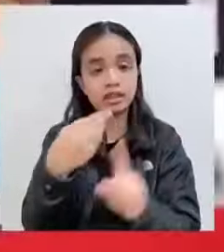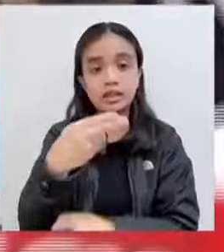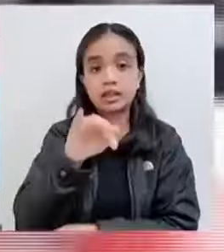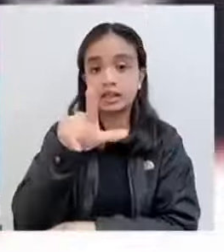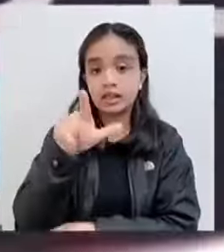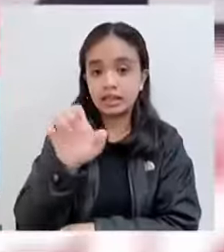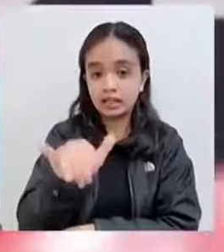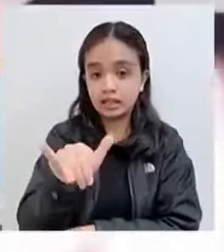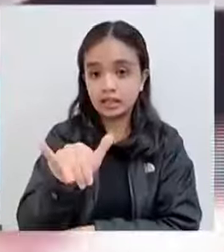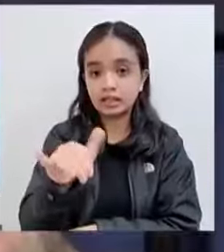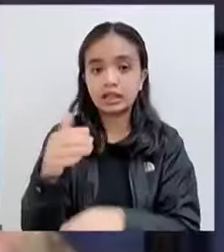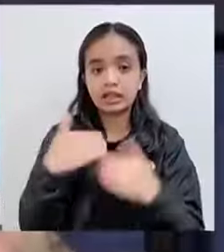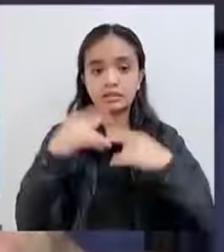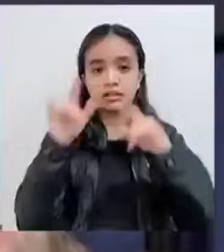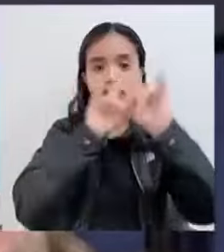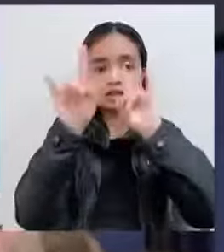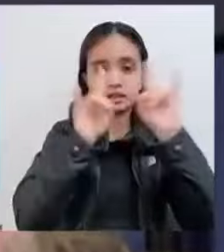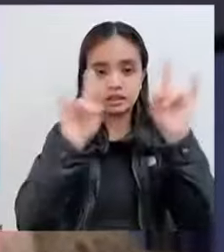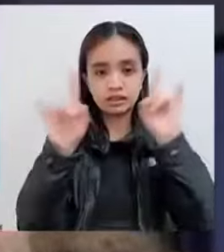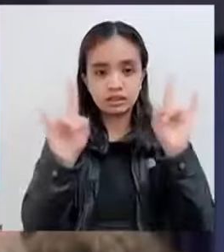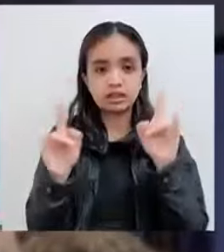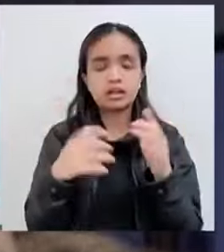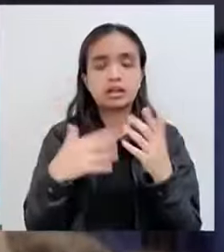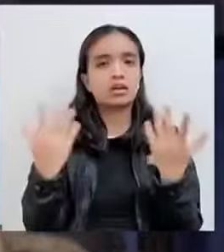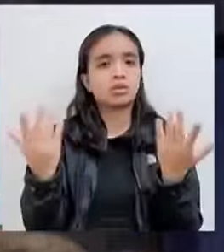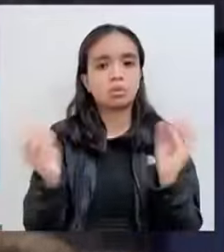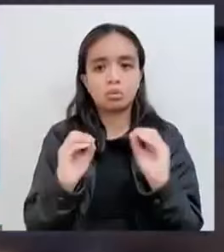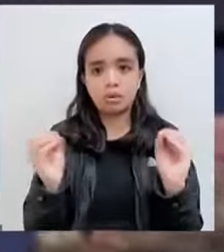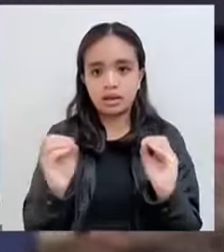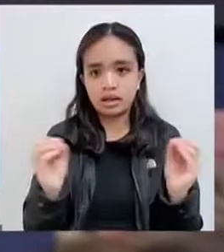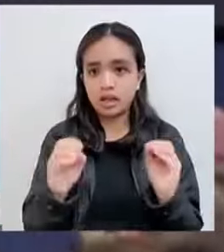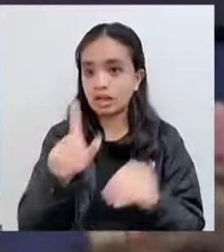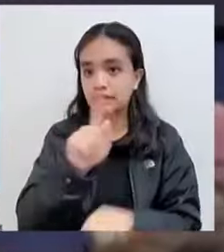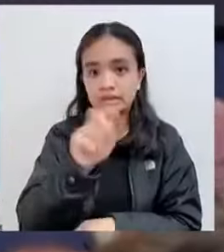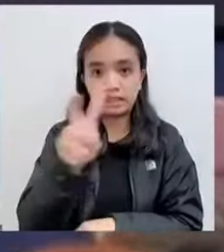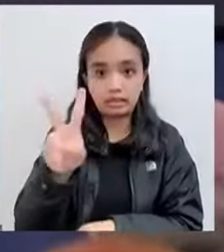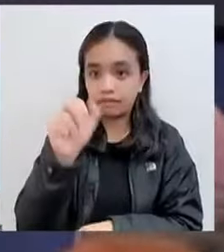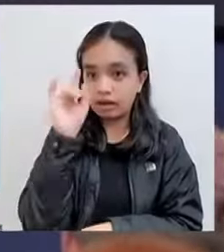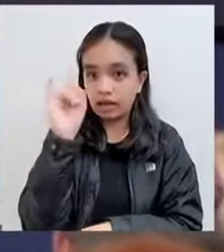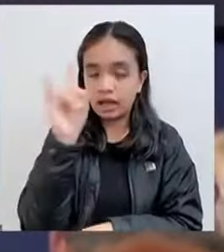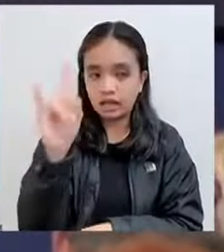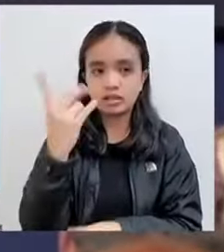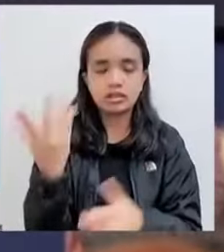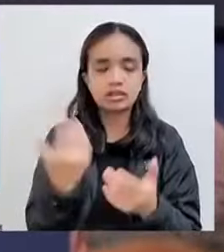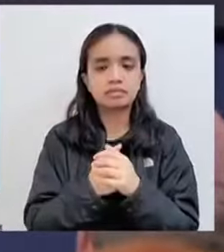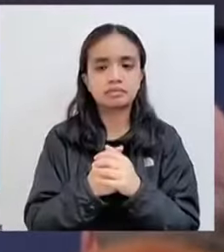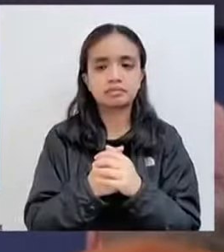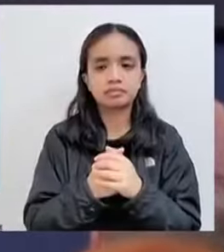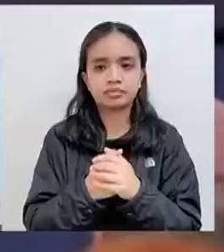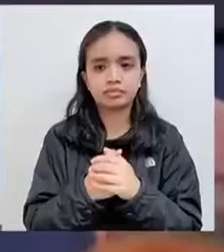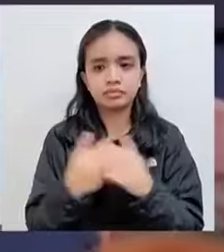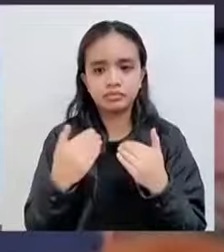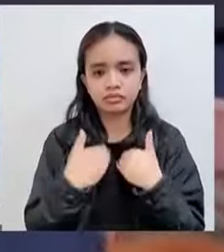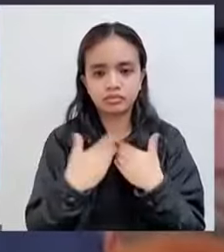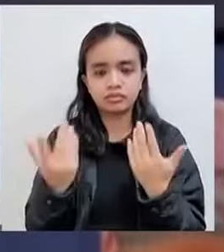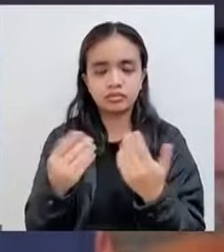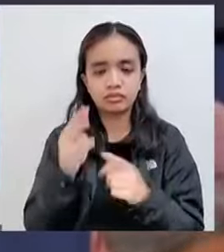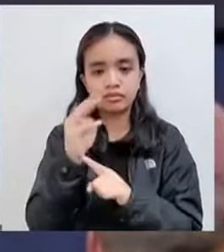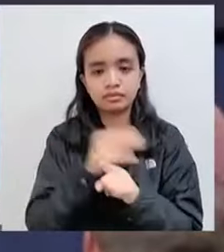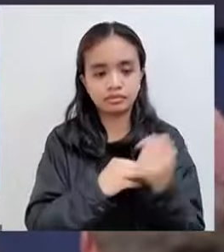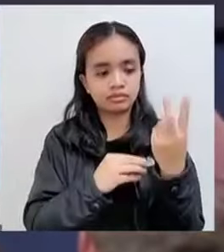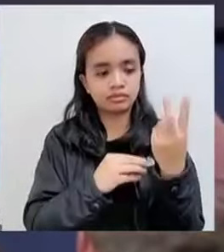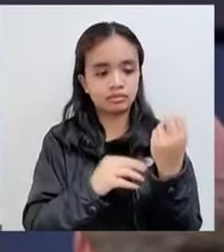campaign has not bought any TV ads in states that have upcoming primaries on March 12th and March 19th.